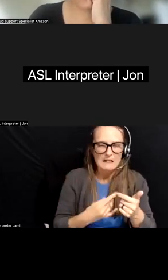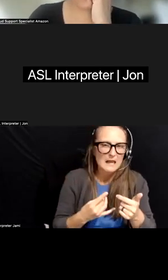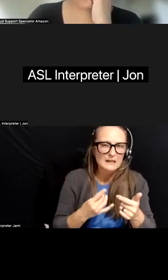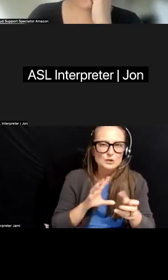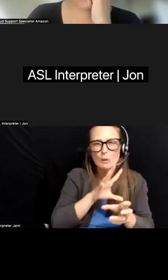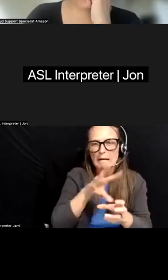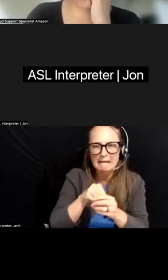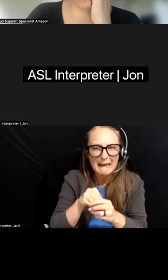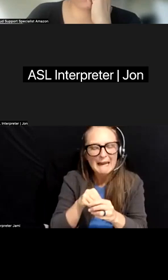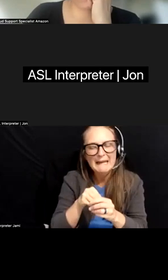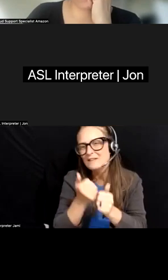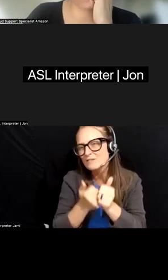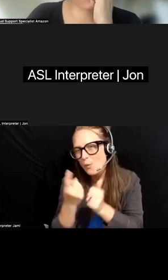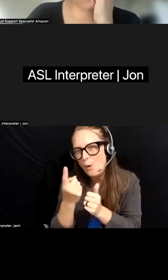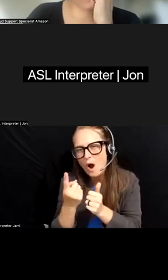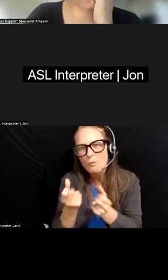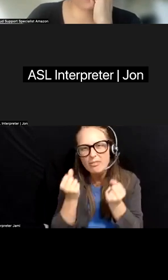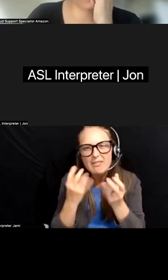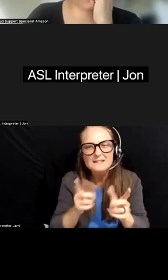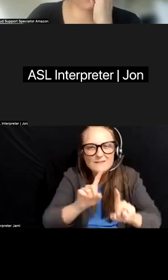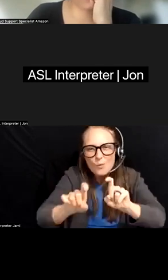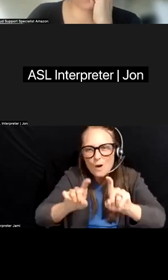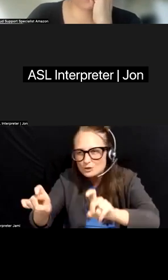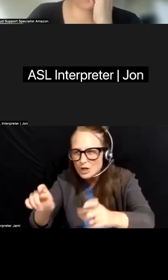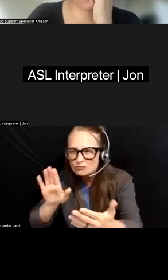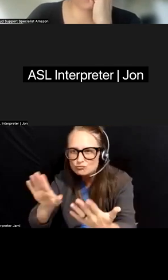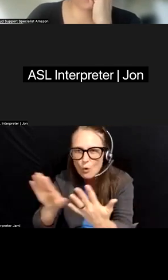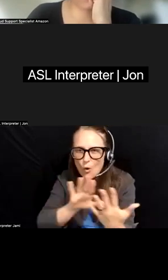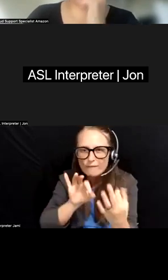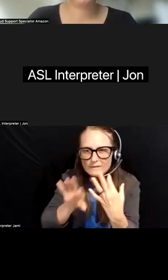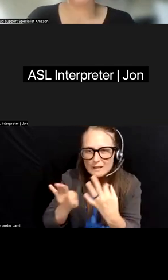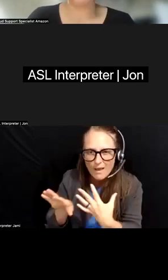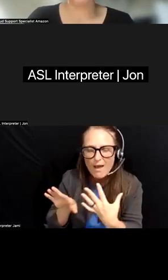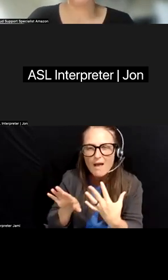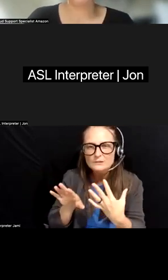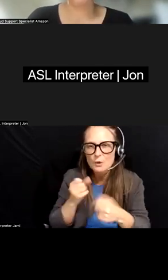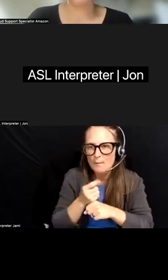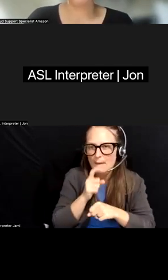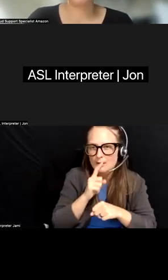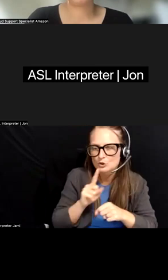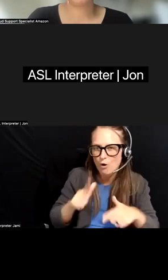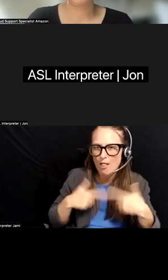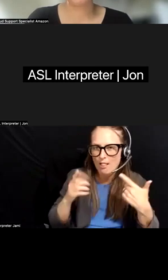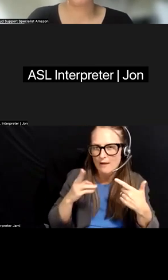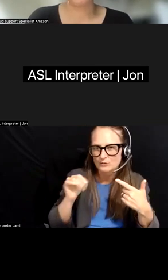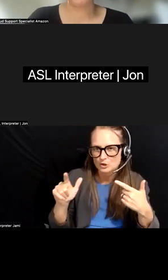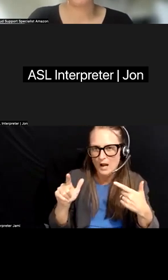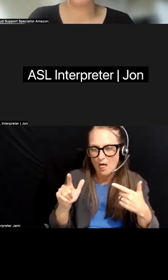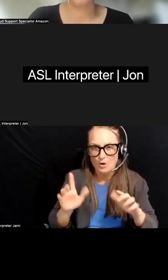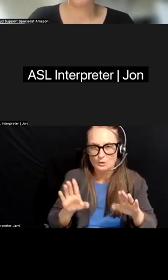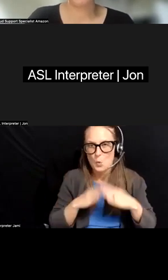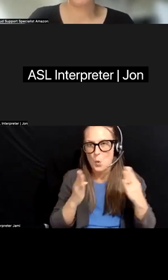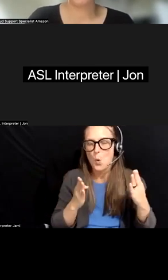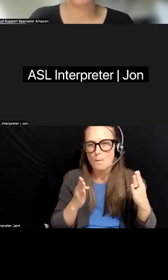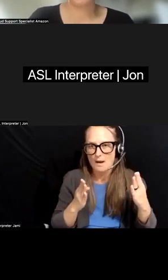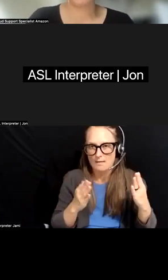of questions and feedback. So make sure your live channel is open. I have mine open. Anytime